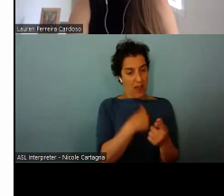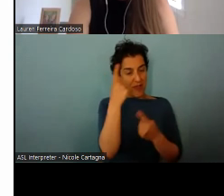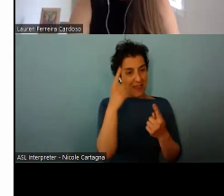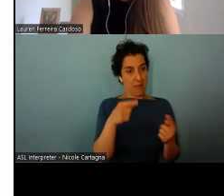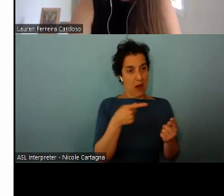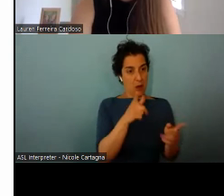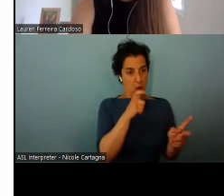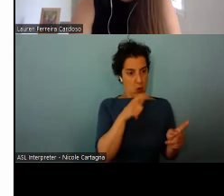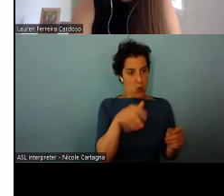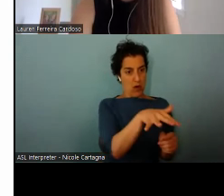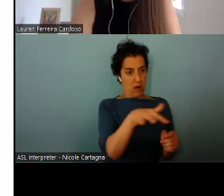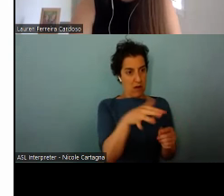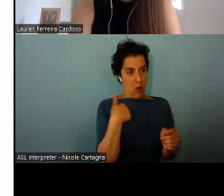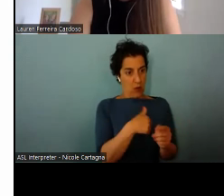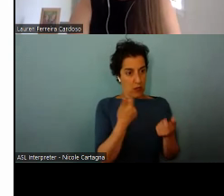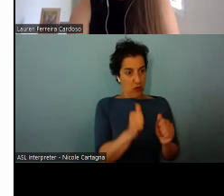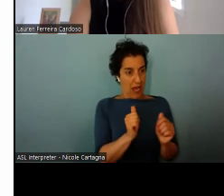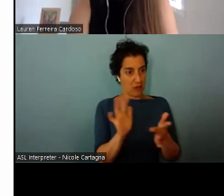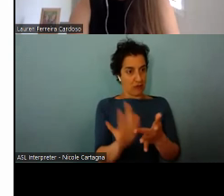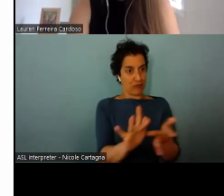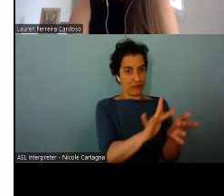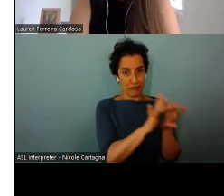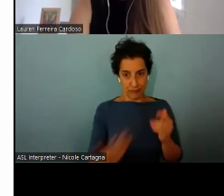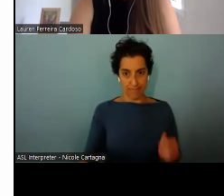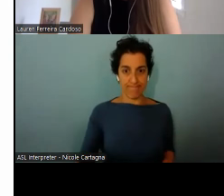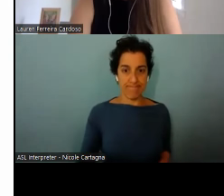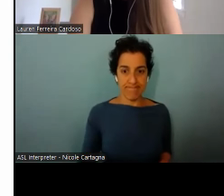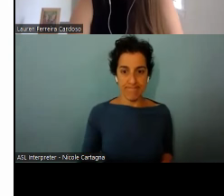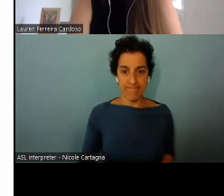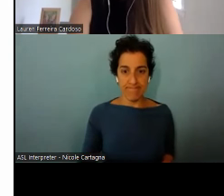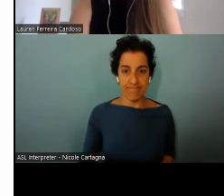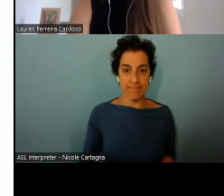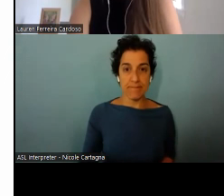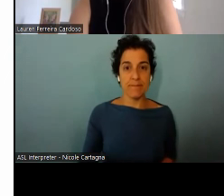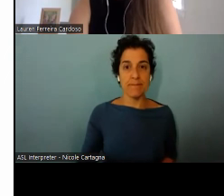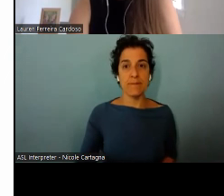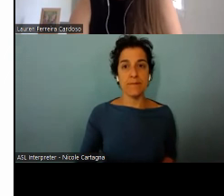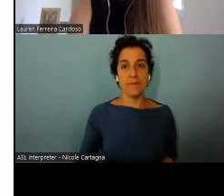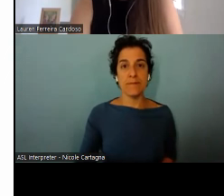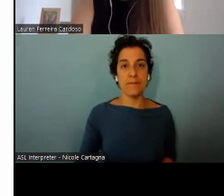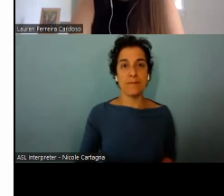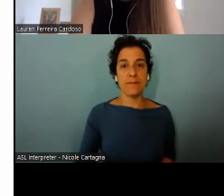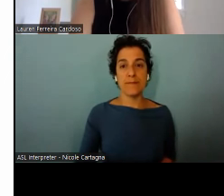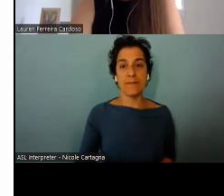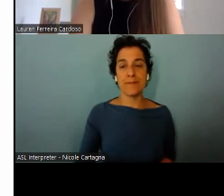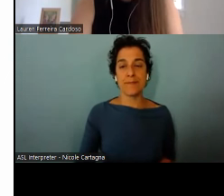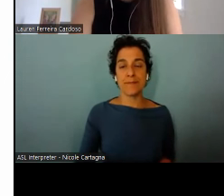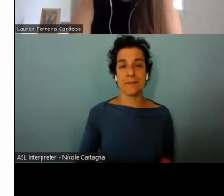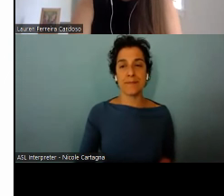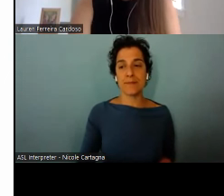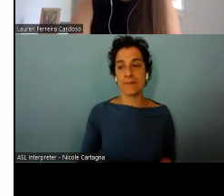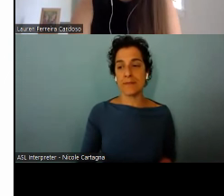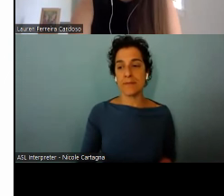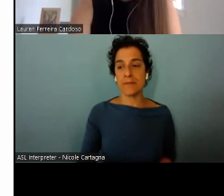about the populations we were trying to reach. And so these were some of what we think are innovations in our